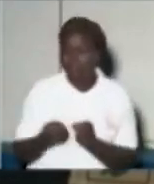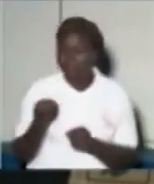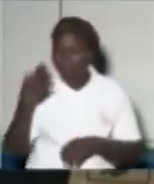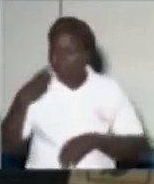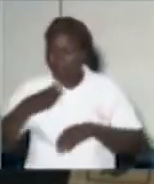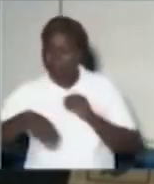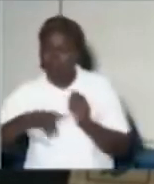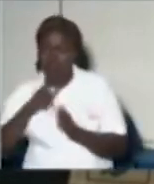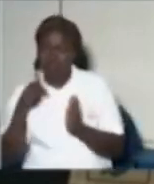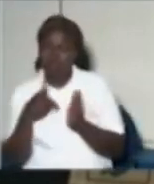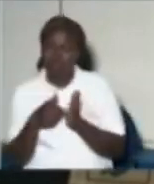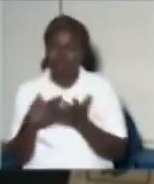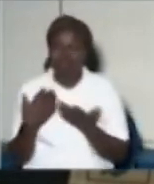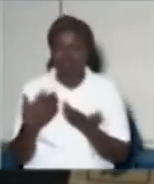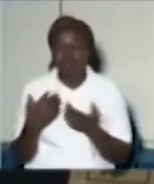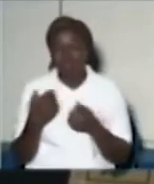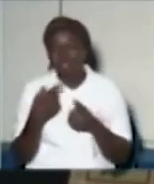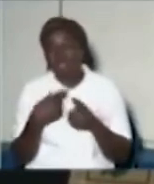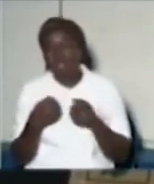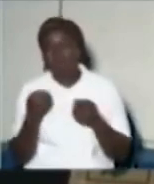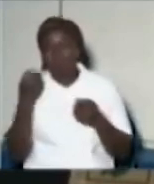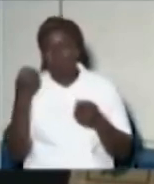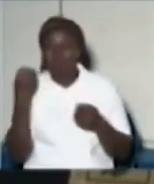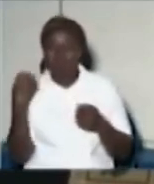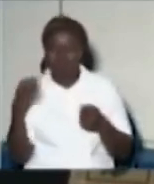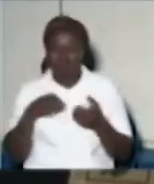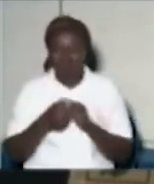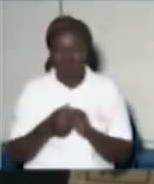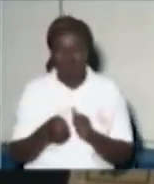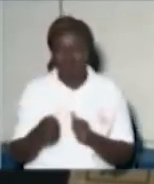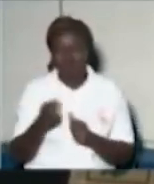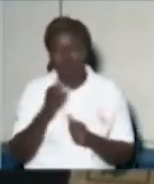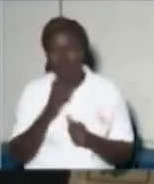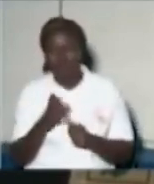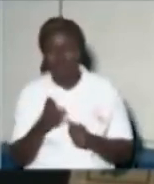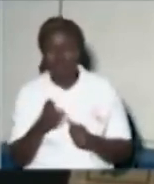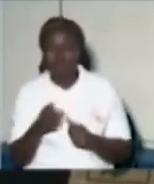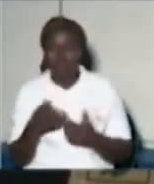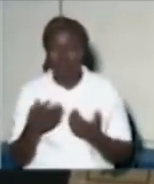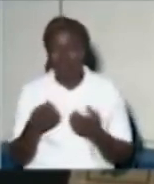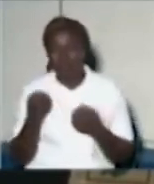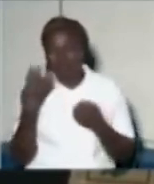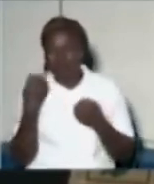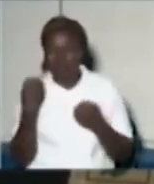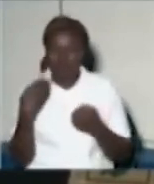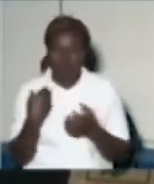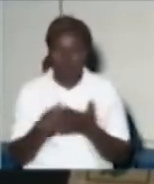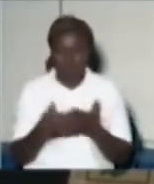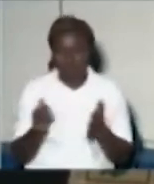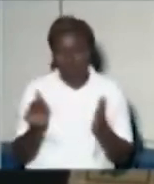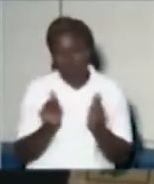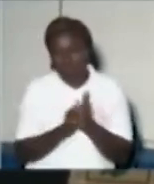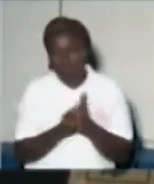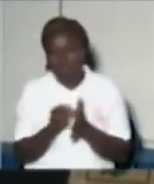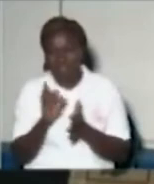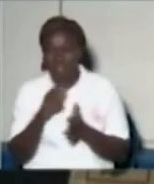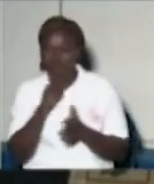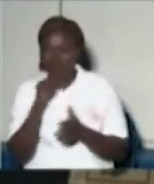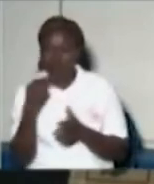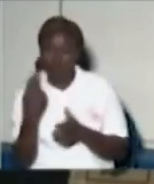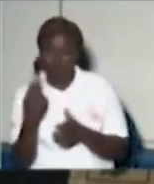these excesses are being allocated to various structures